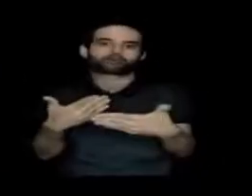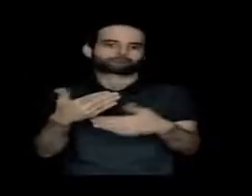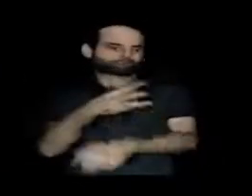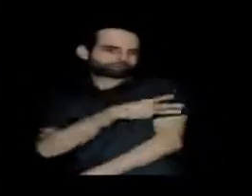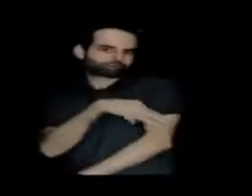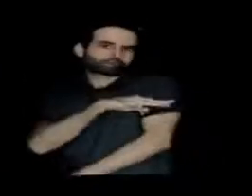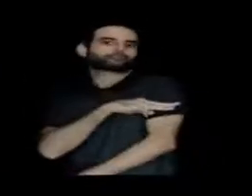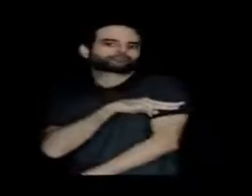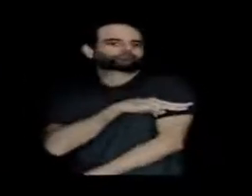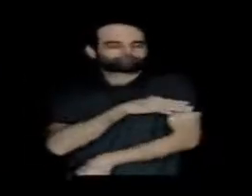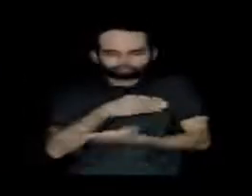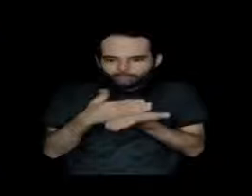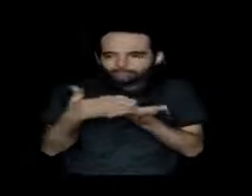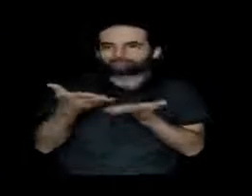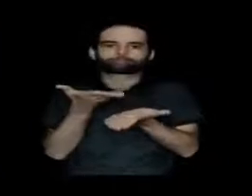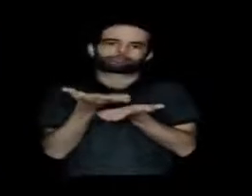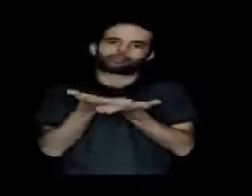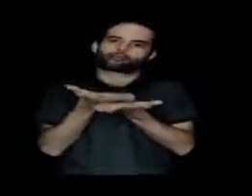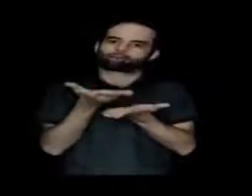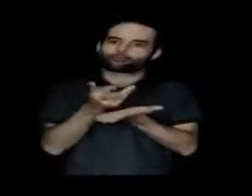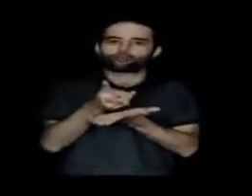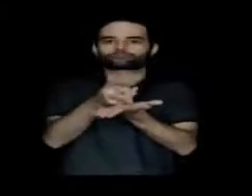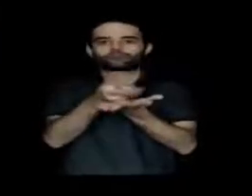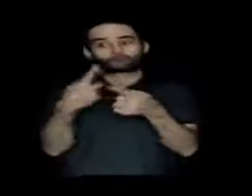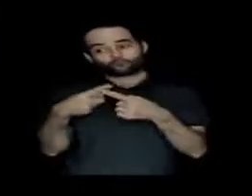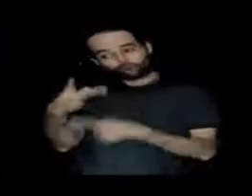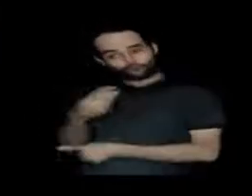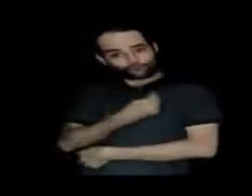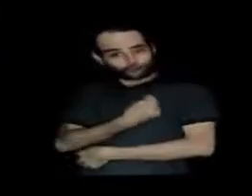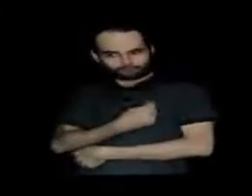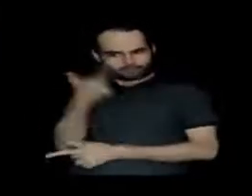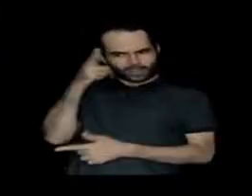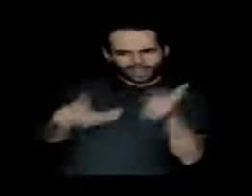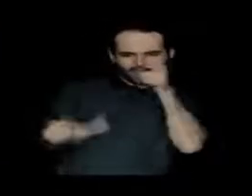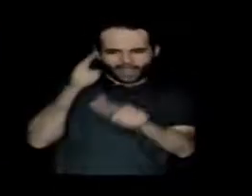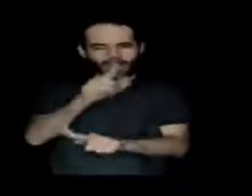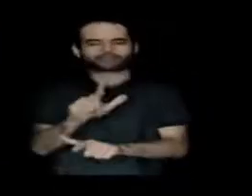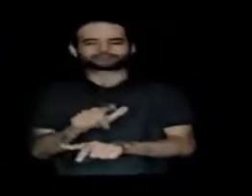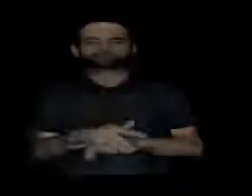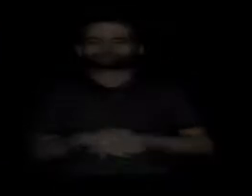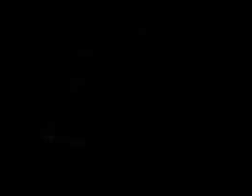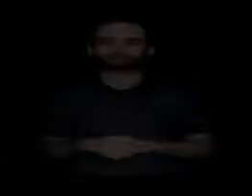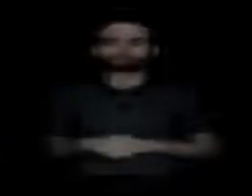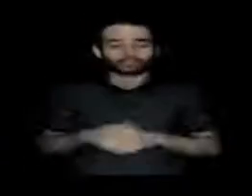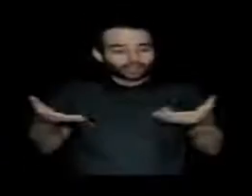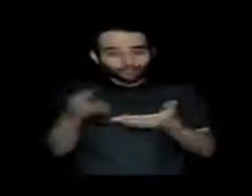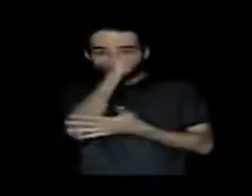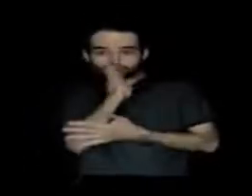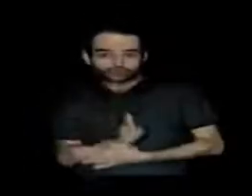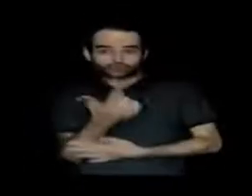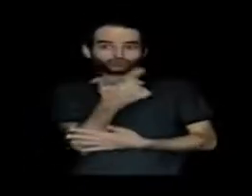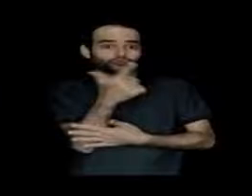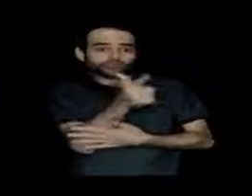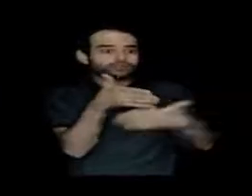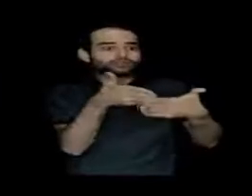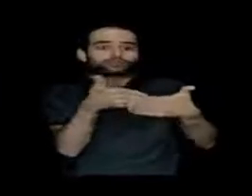life was one of achievements. Janinne was born from a twin pregnancy. Janinne and Jessica were born